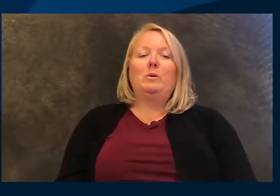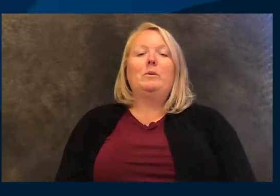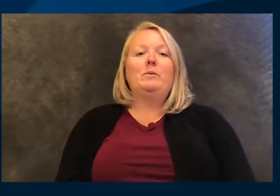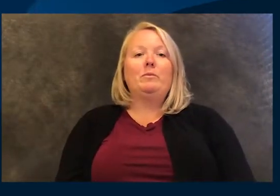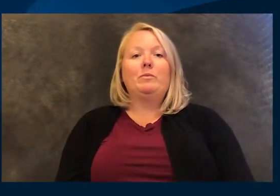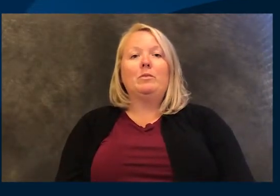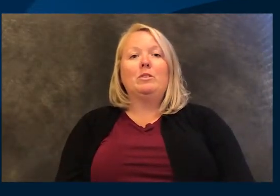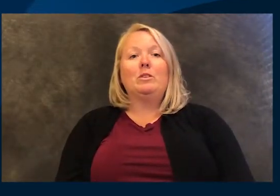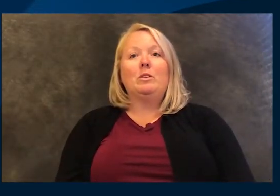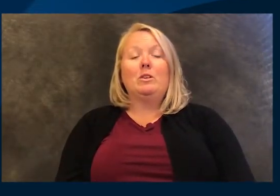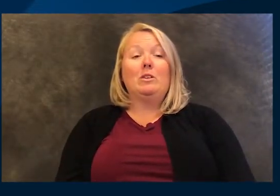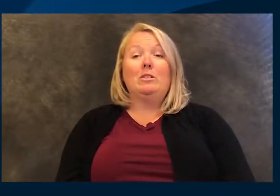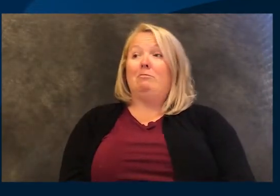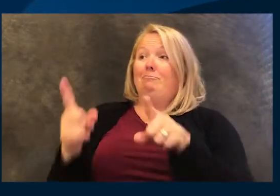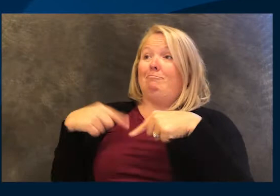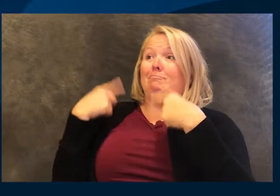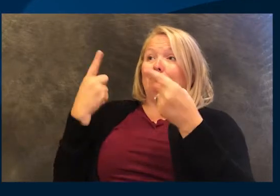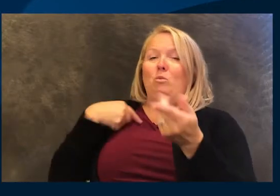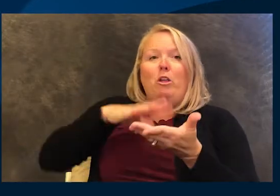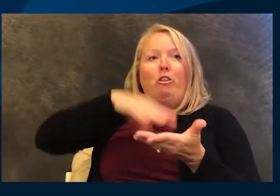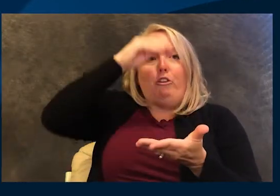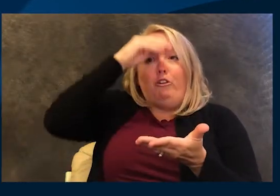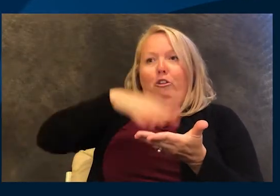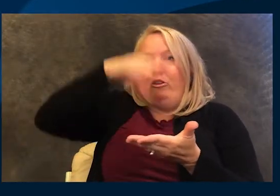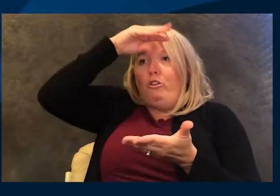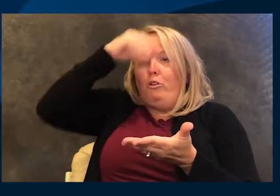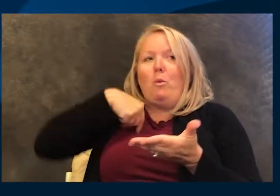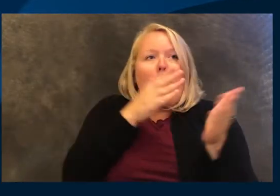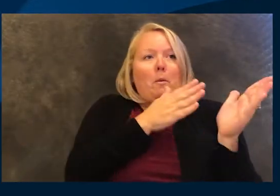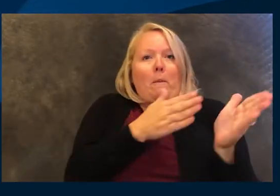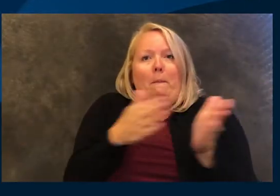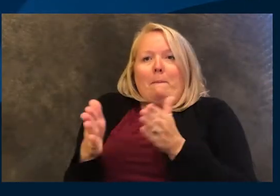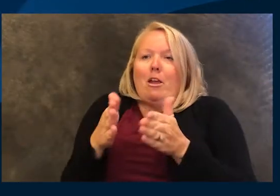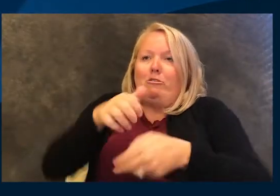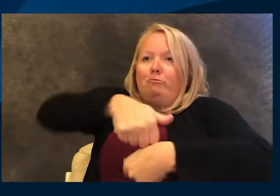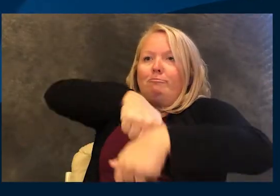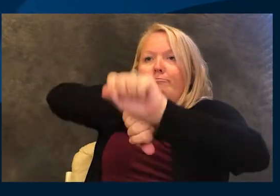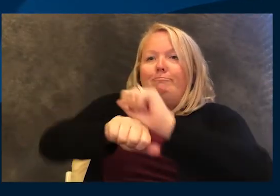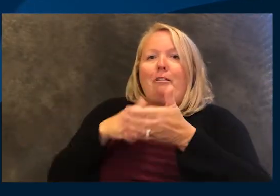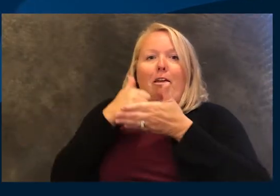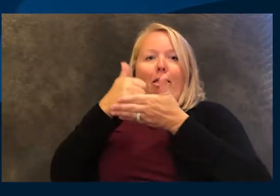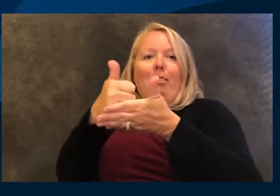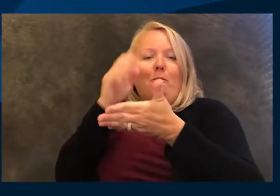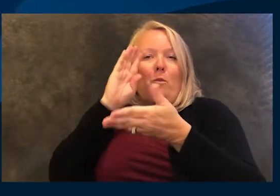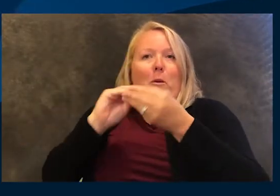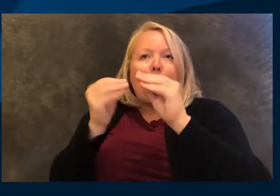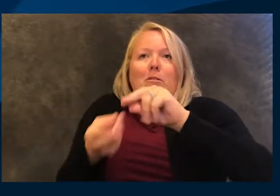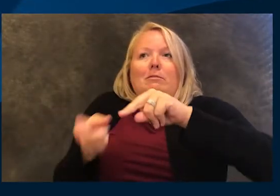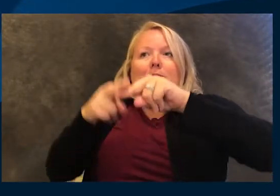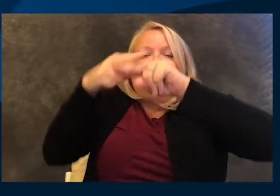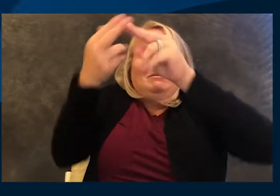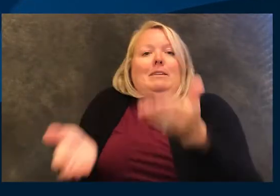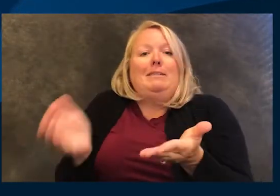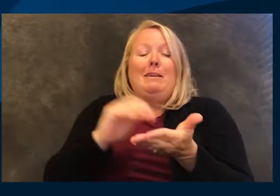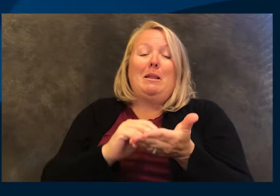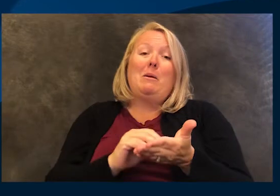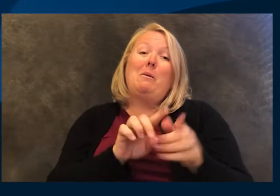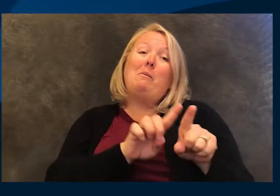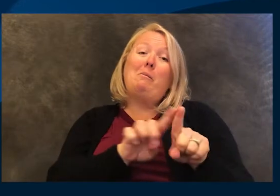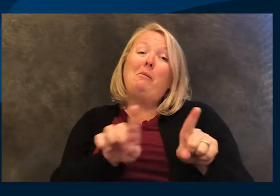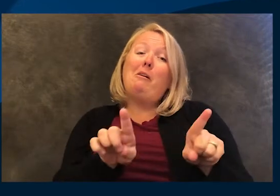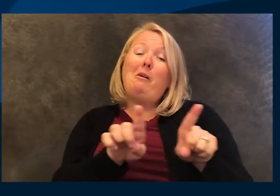Although our lessons learned with the pandemic to date prepare us well for the current resurgence, it is also true that we are all